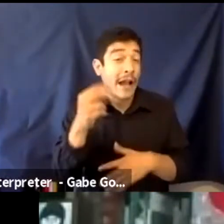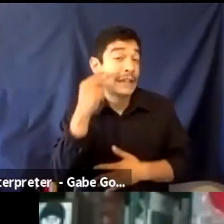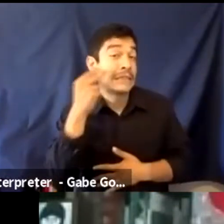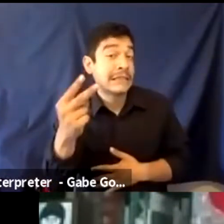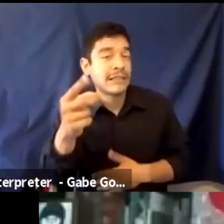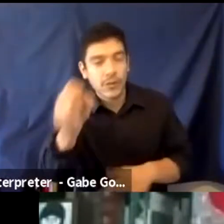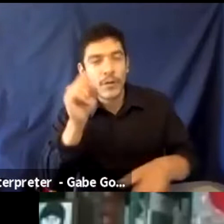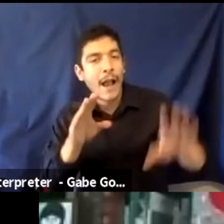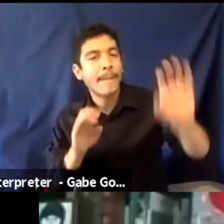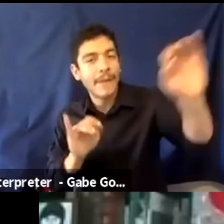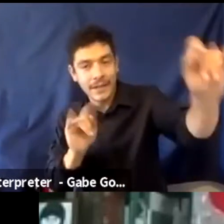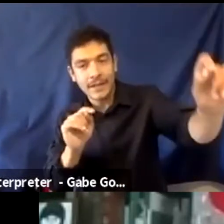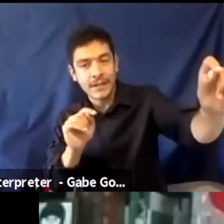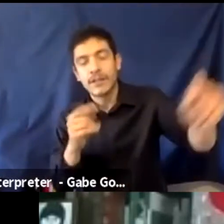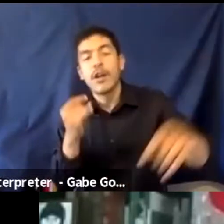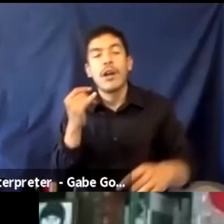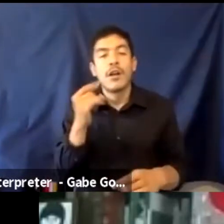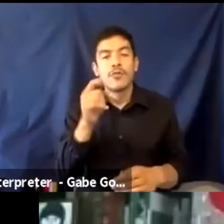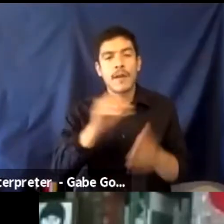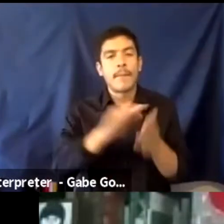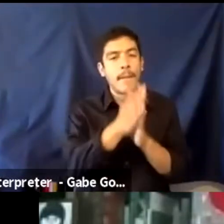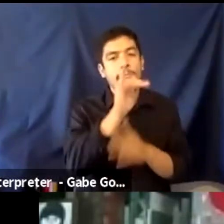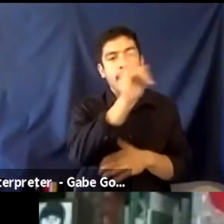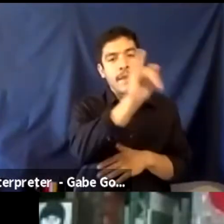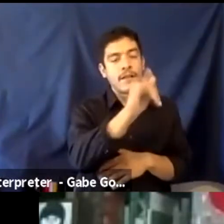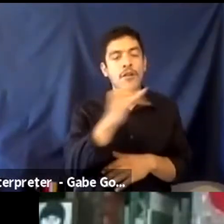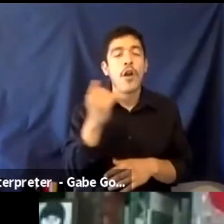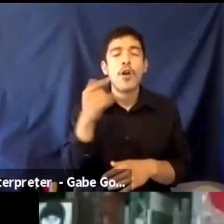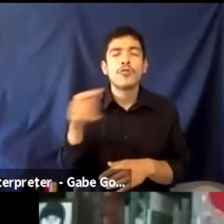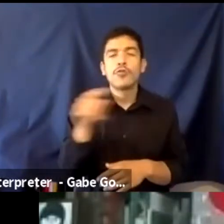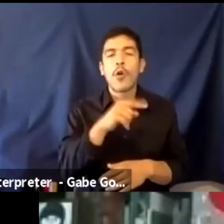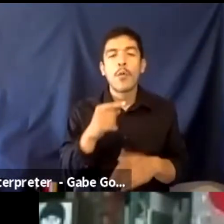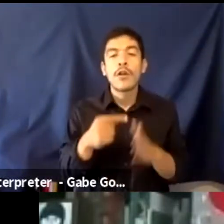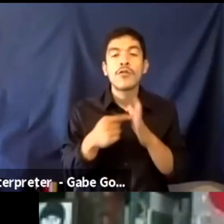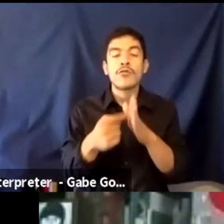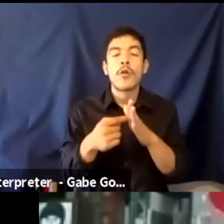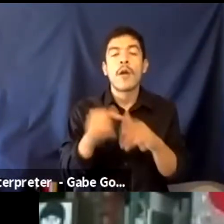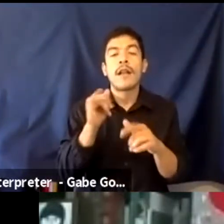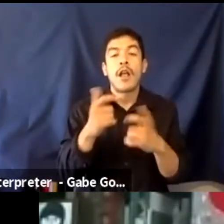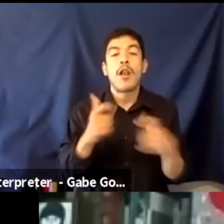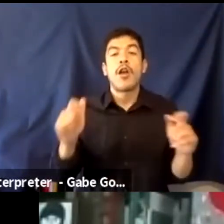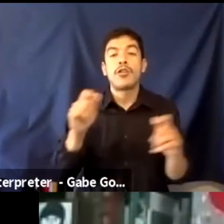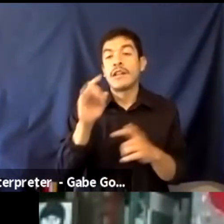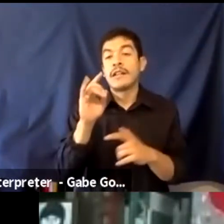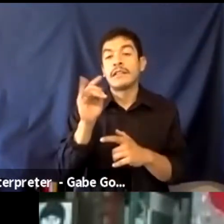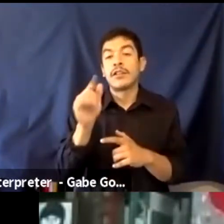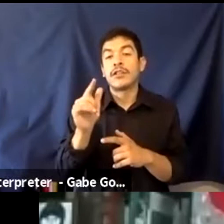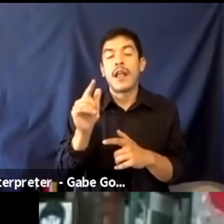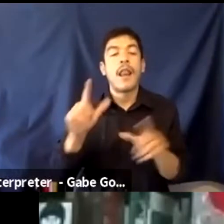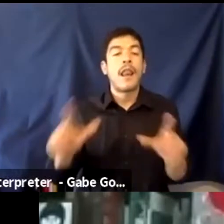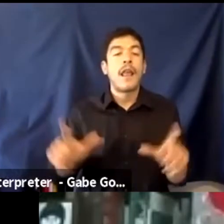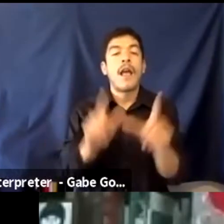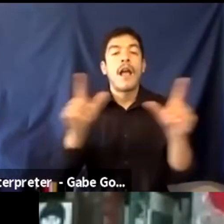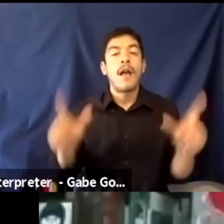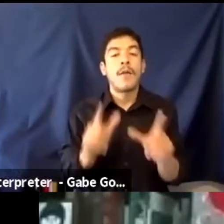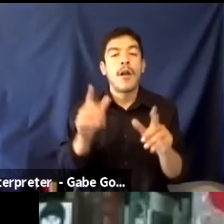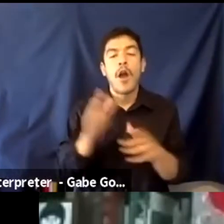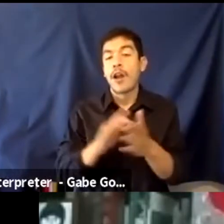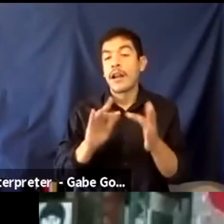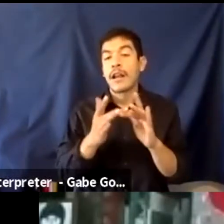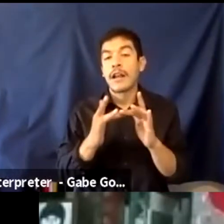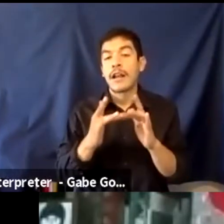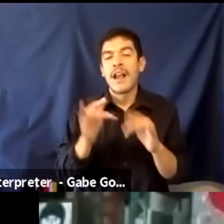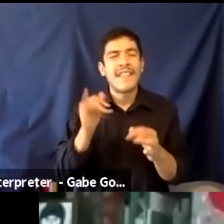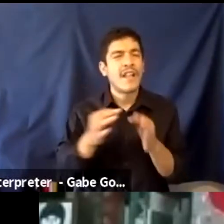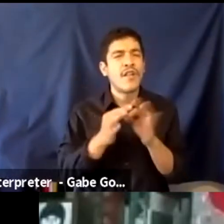a variety of activities. You can find us in the world's largest digital library of women in STEM at ifthencollection.org, completely free